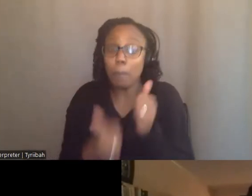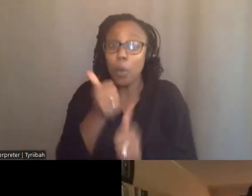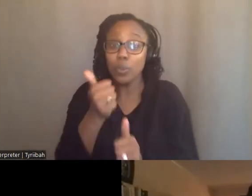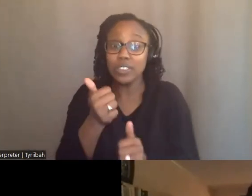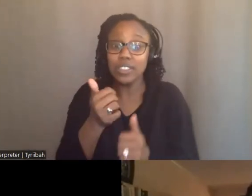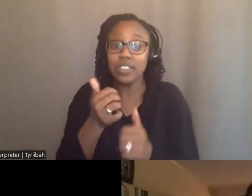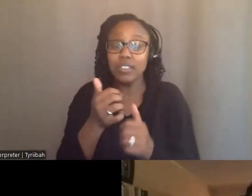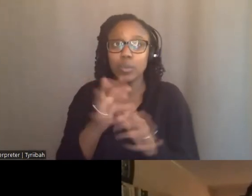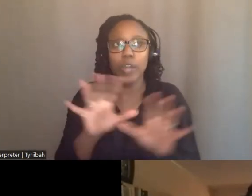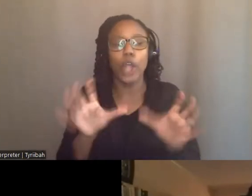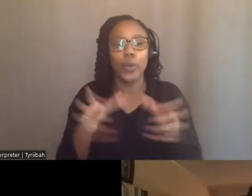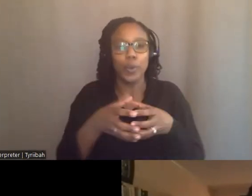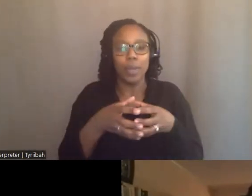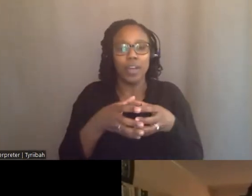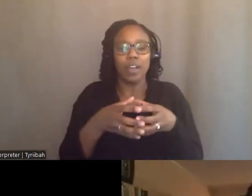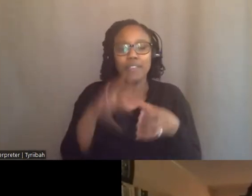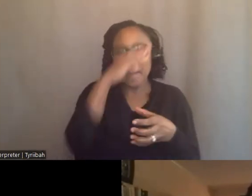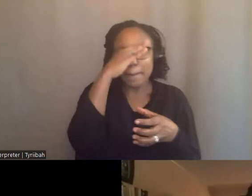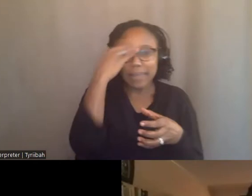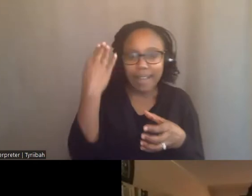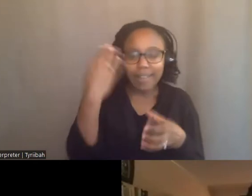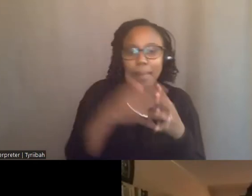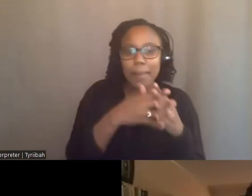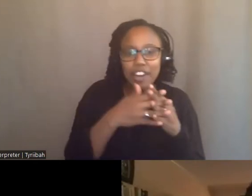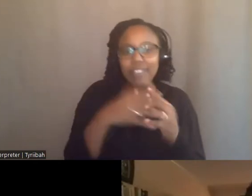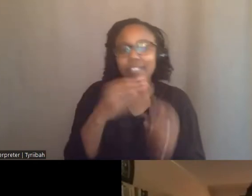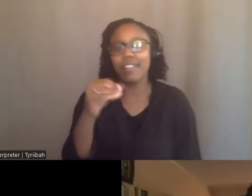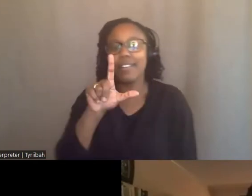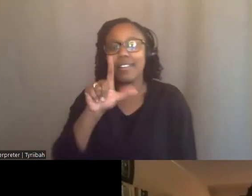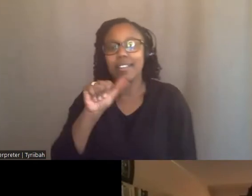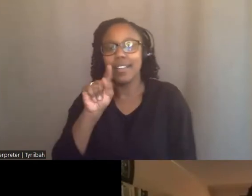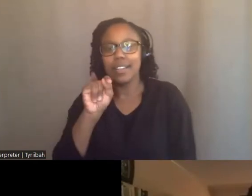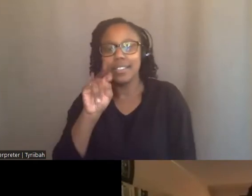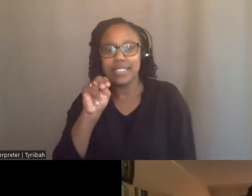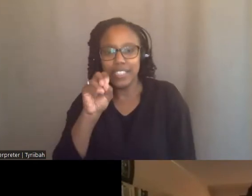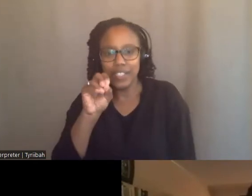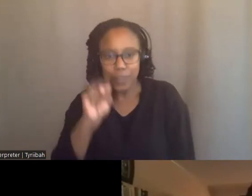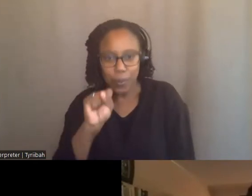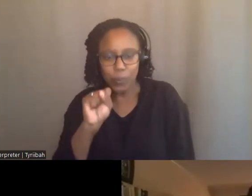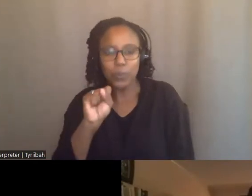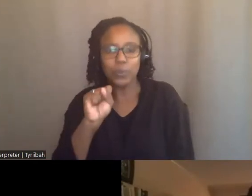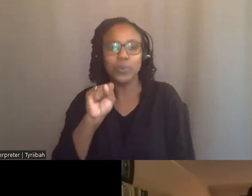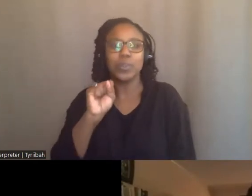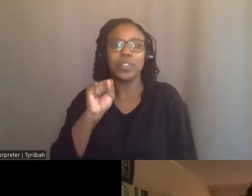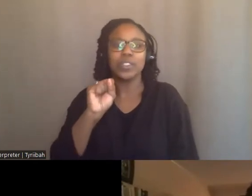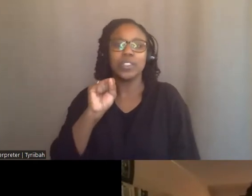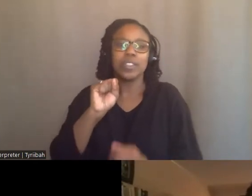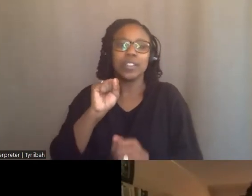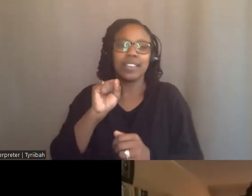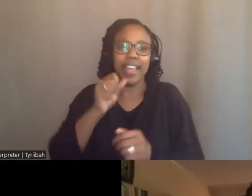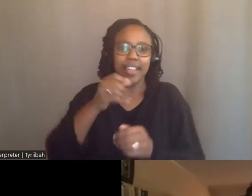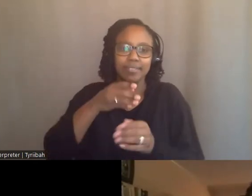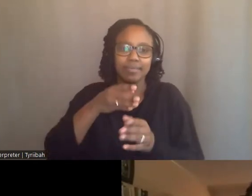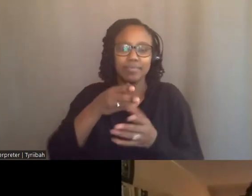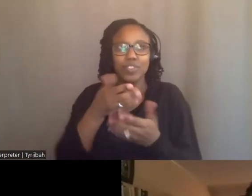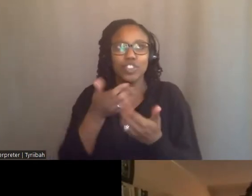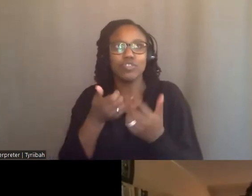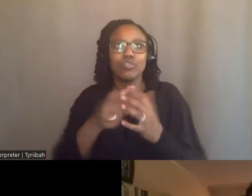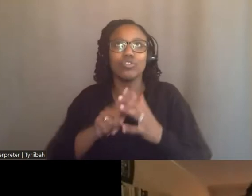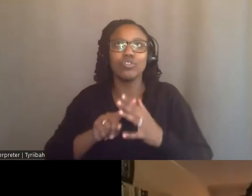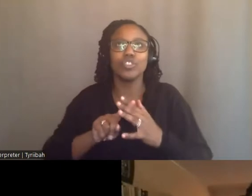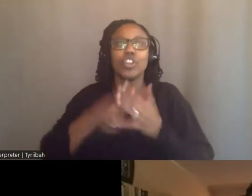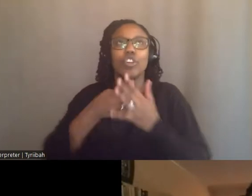their supporters started to reconceive the city as a more hospitable